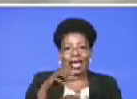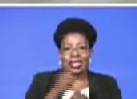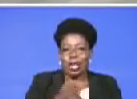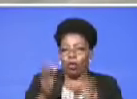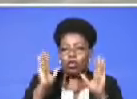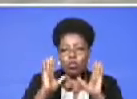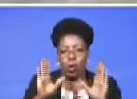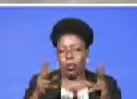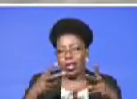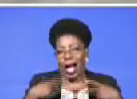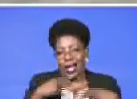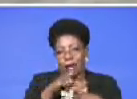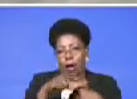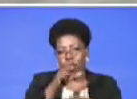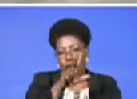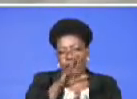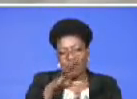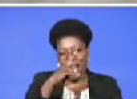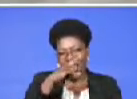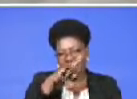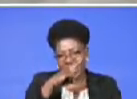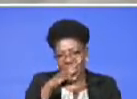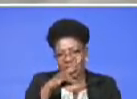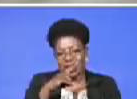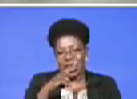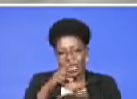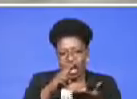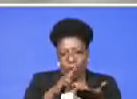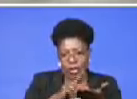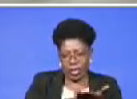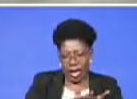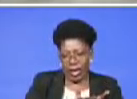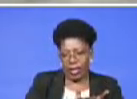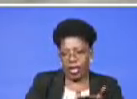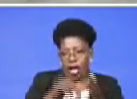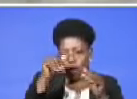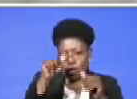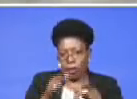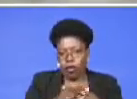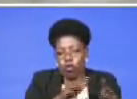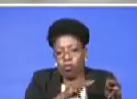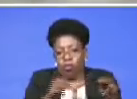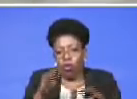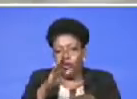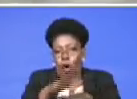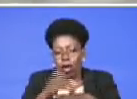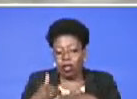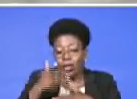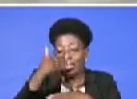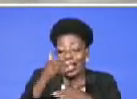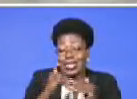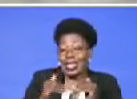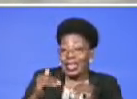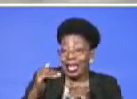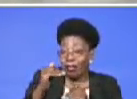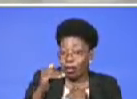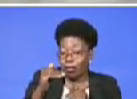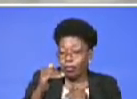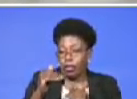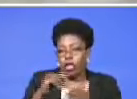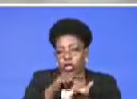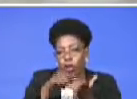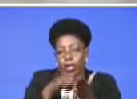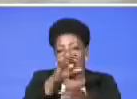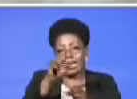about 25 kids that were signed and was able to move on to the next level. And this year we're looking